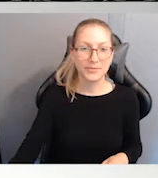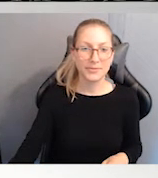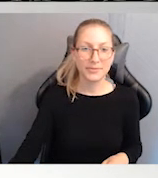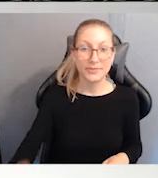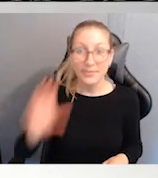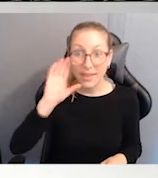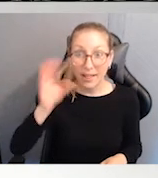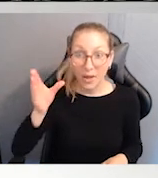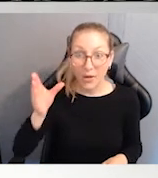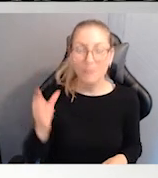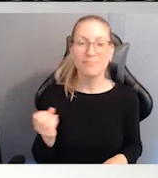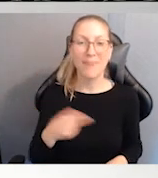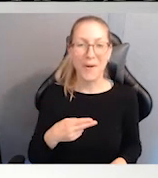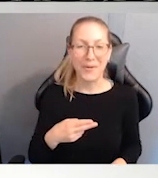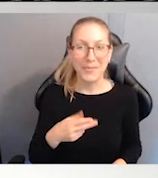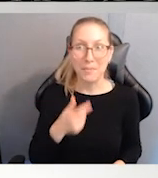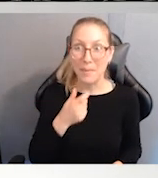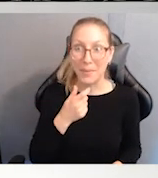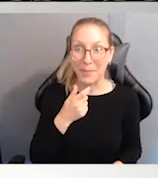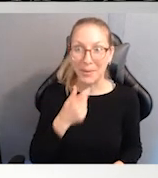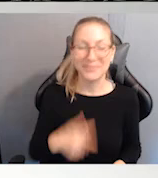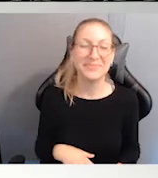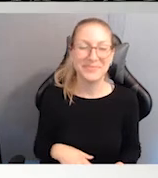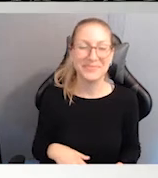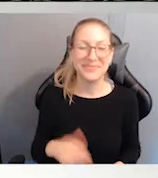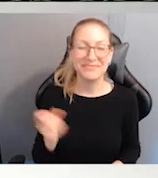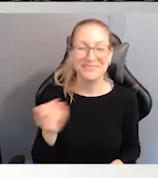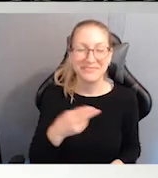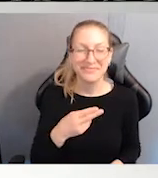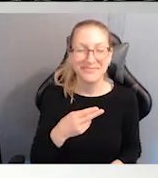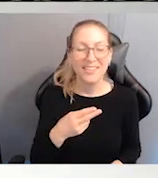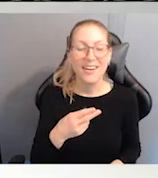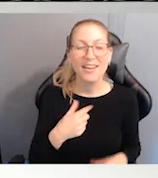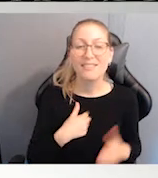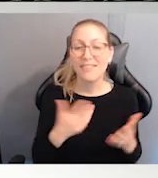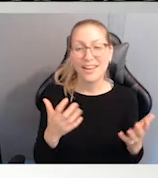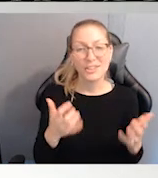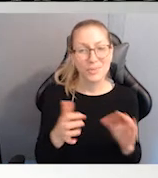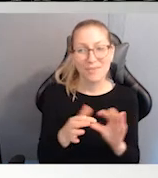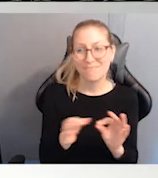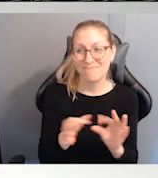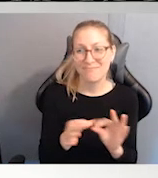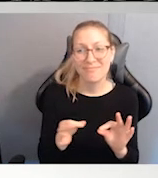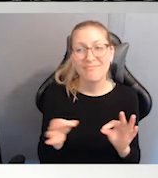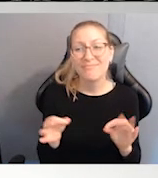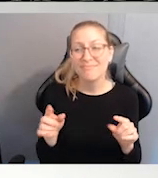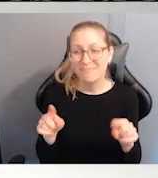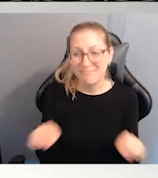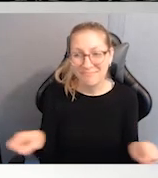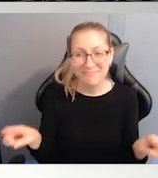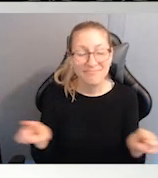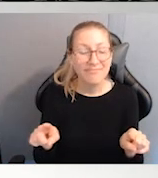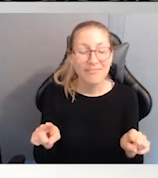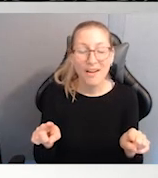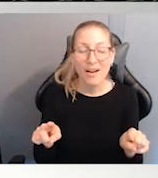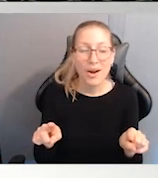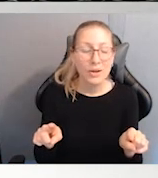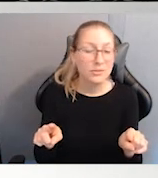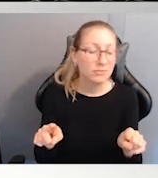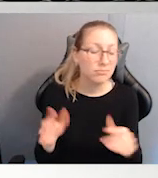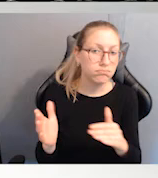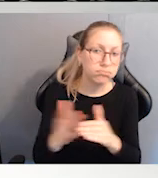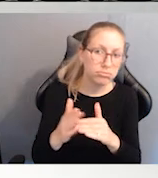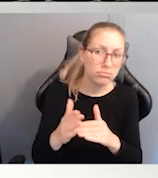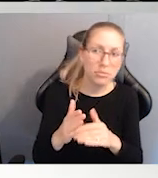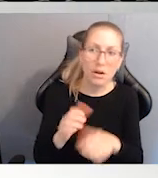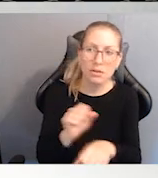Hello? Oh. I just want to say that these guys are the hardest working, most ambitious